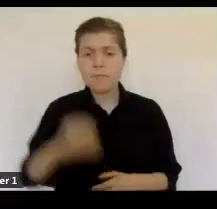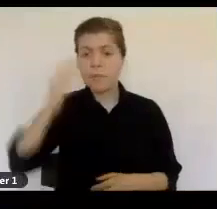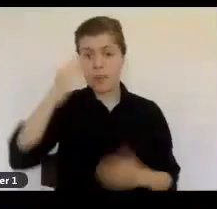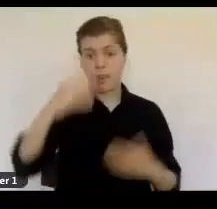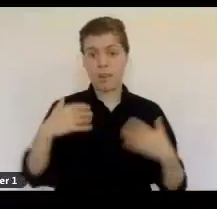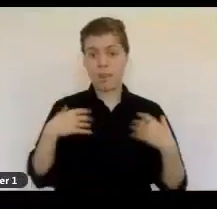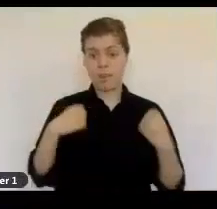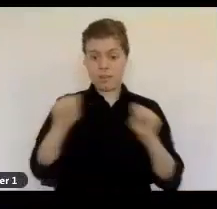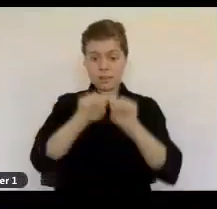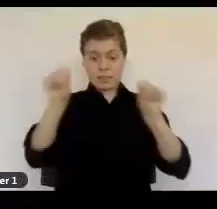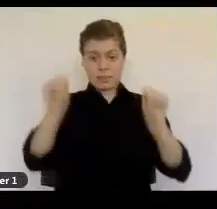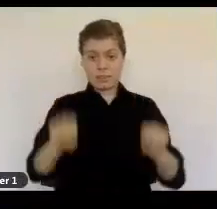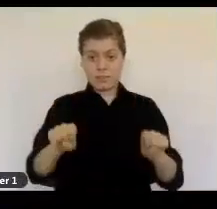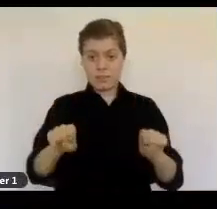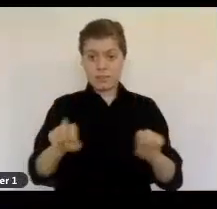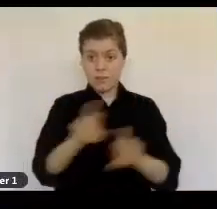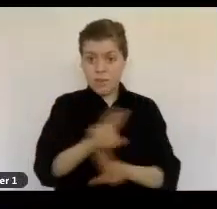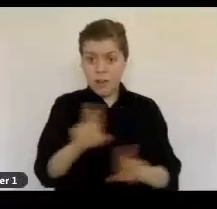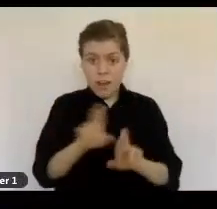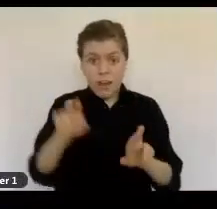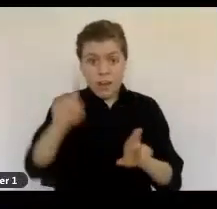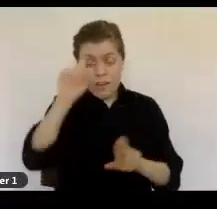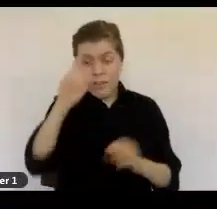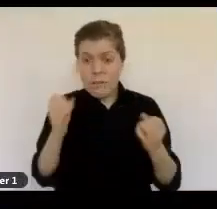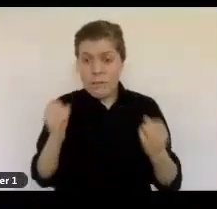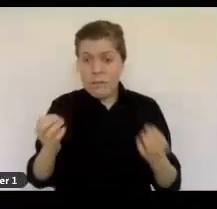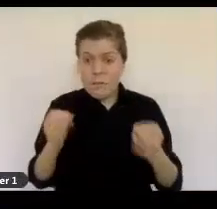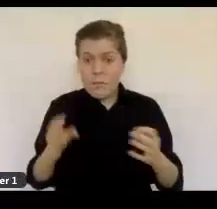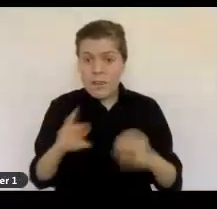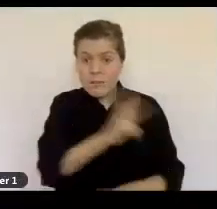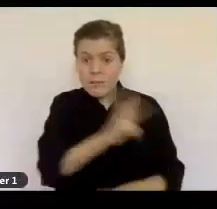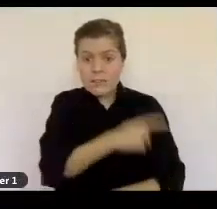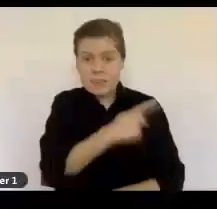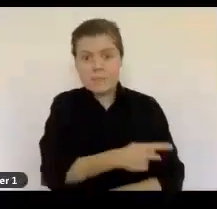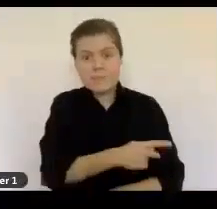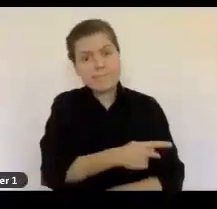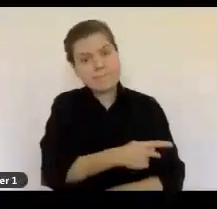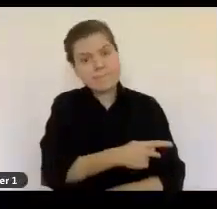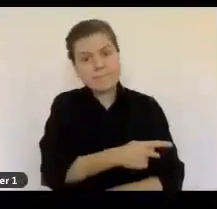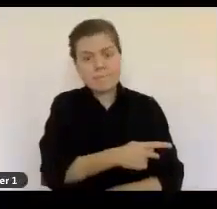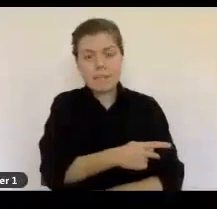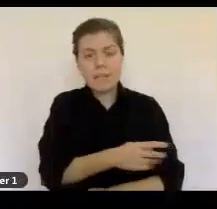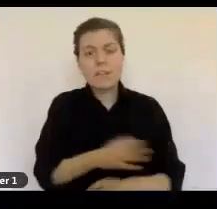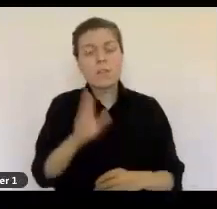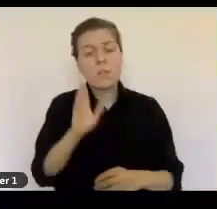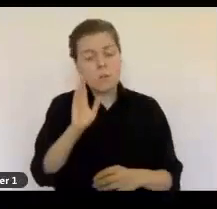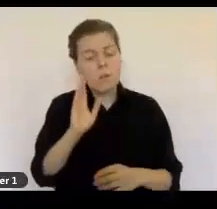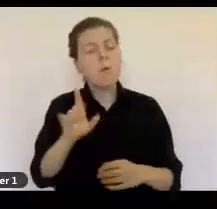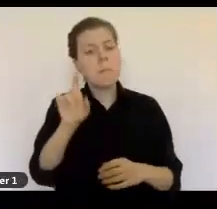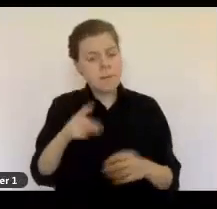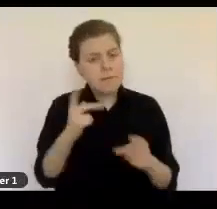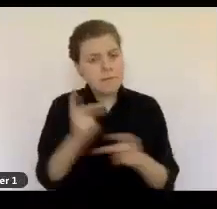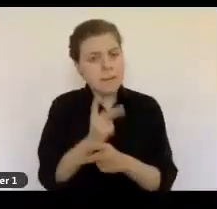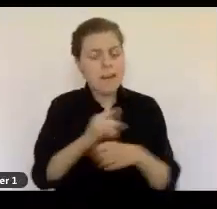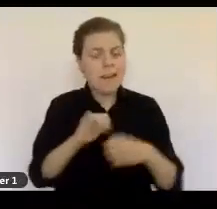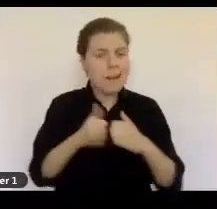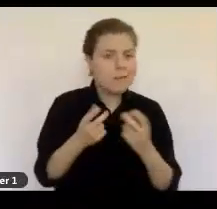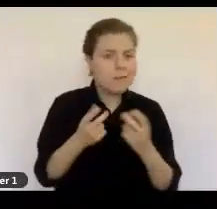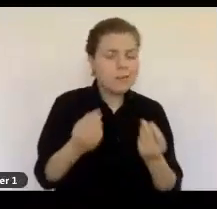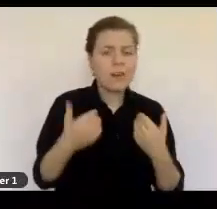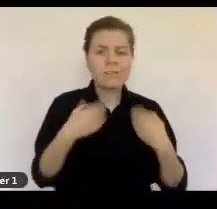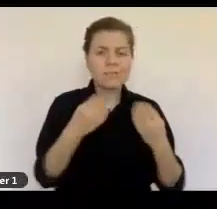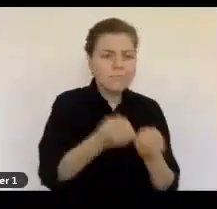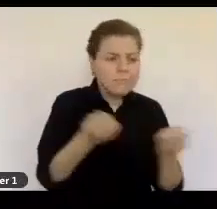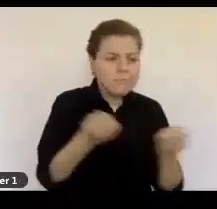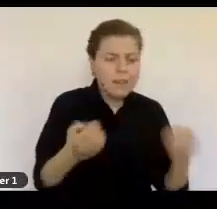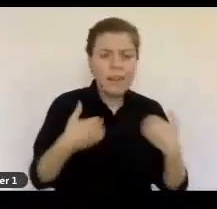now, because obviously our health systems are potentially going to be overtaxed, and as those systems prepare for surges of patients,